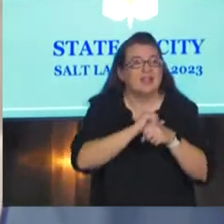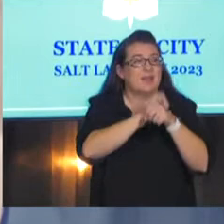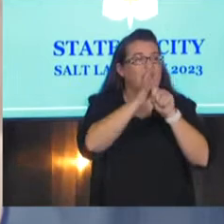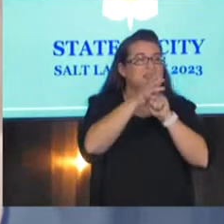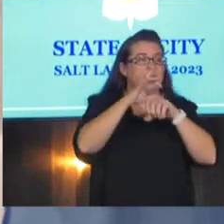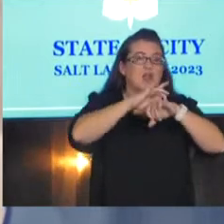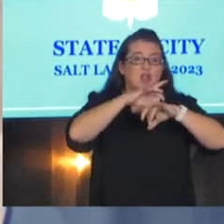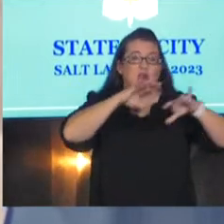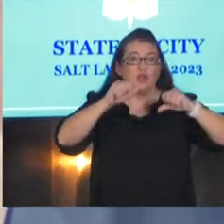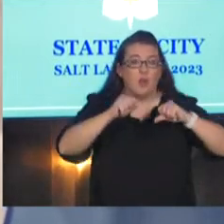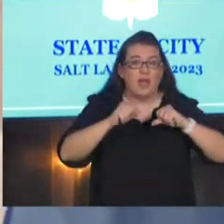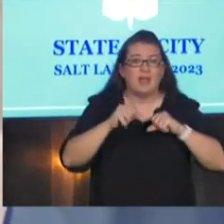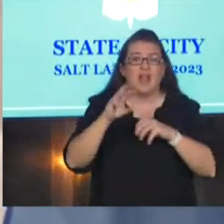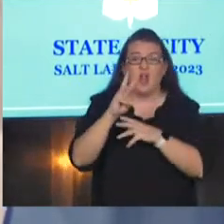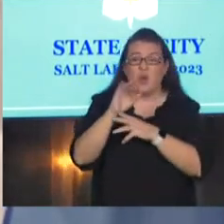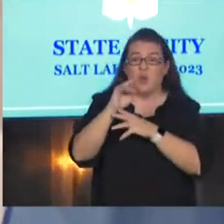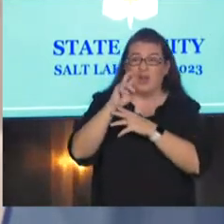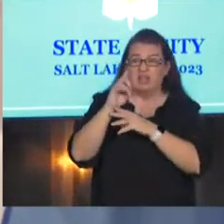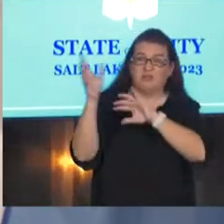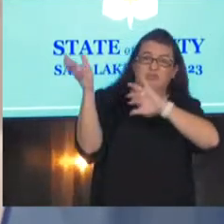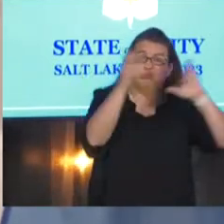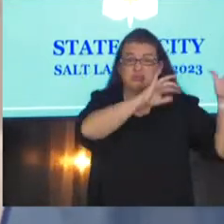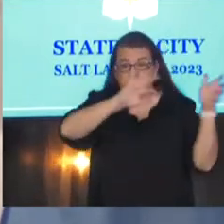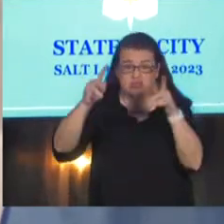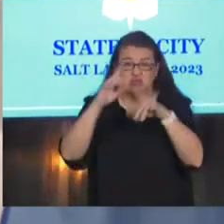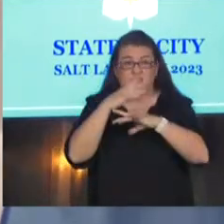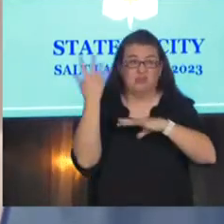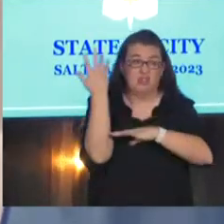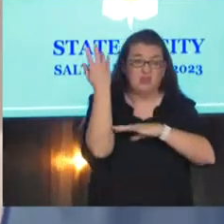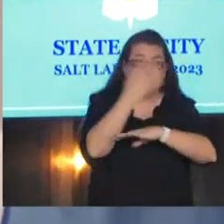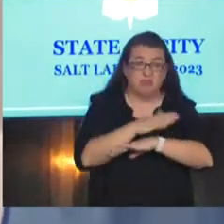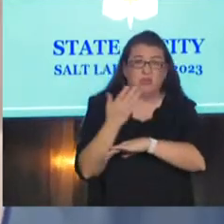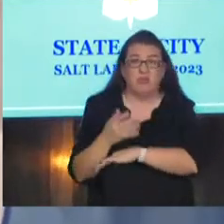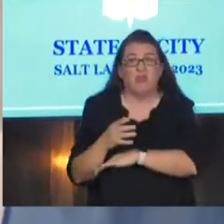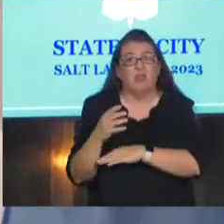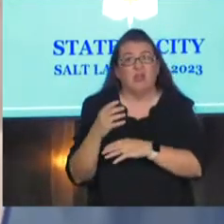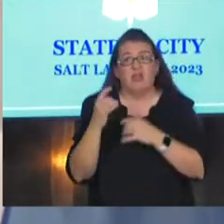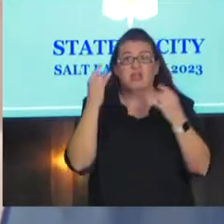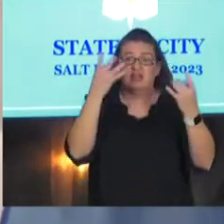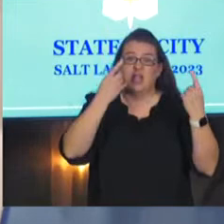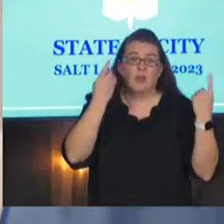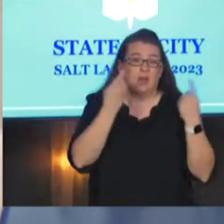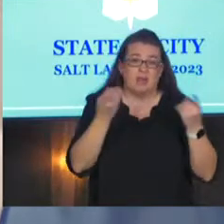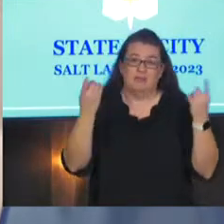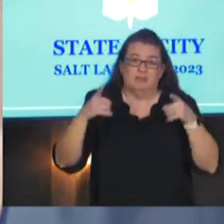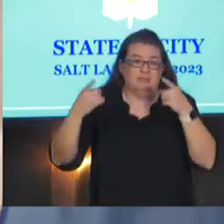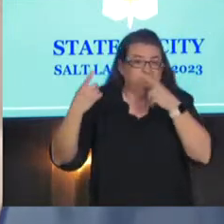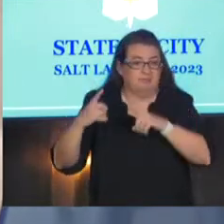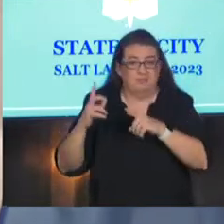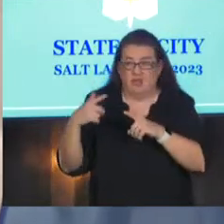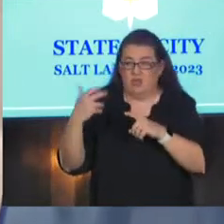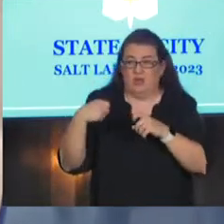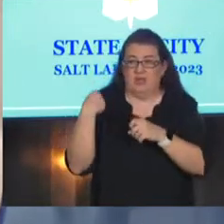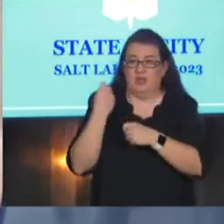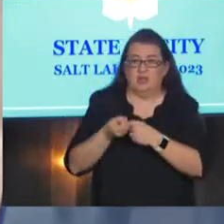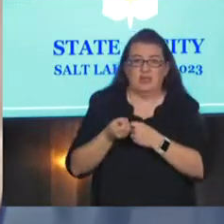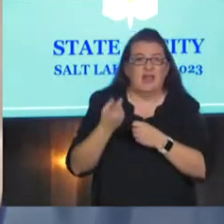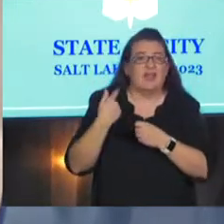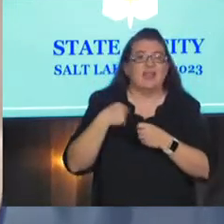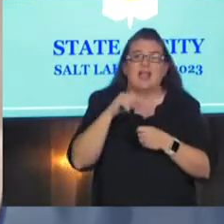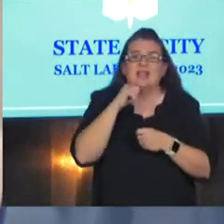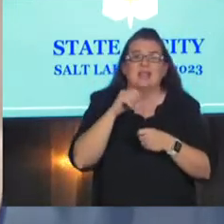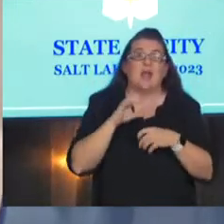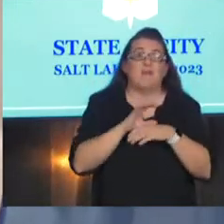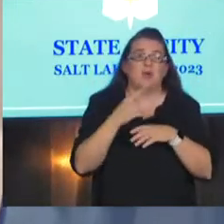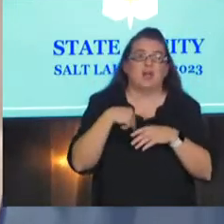the earthquakes, the windstorm, the crises we faced together these last three years, they didn't make us resilient.